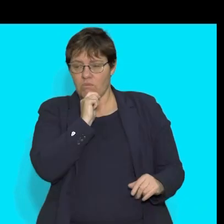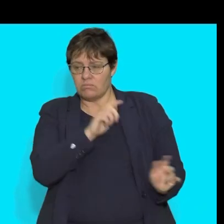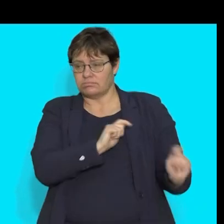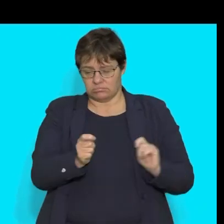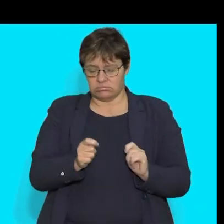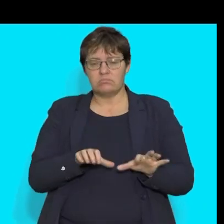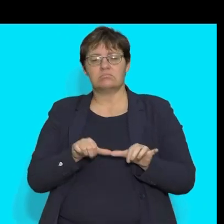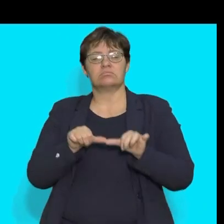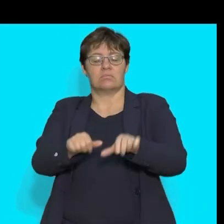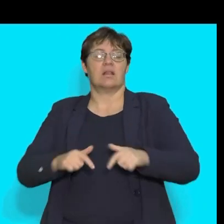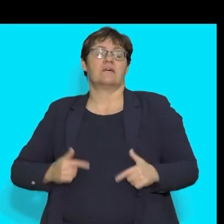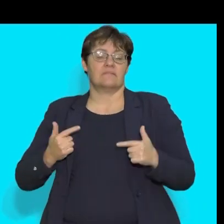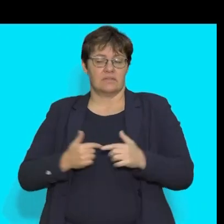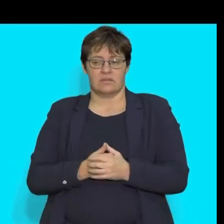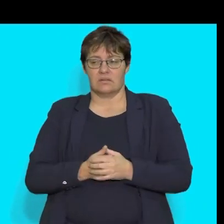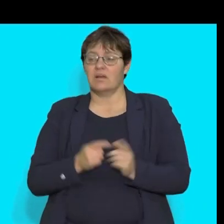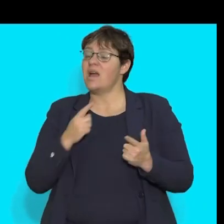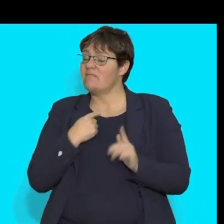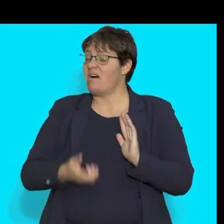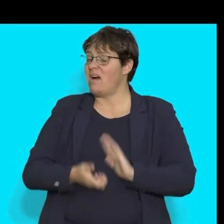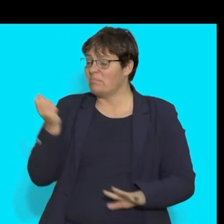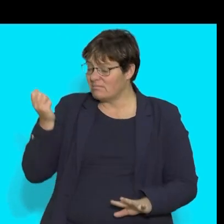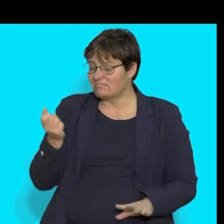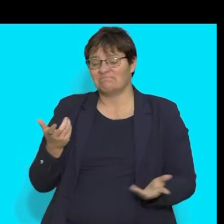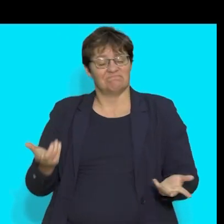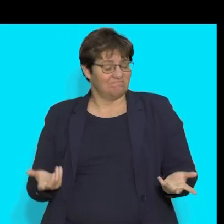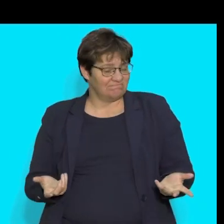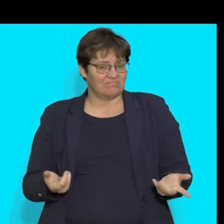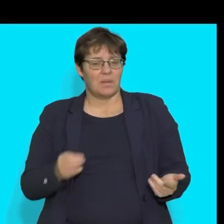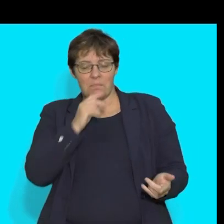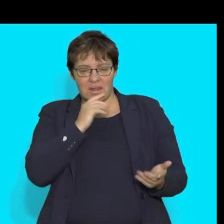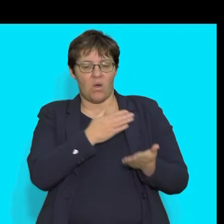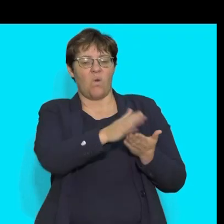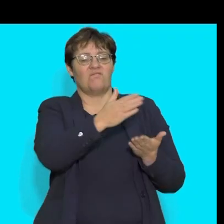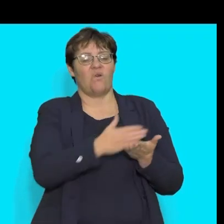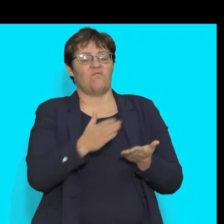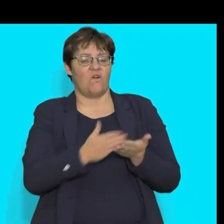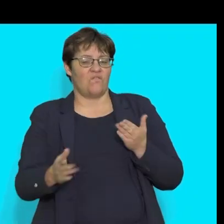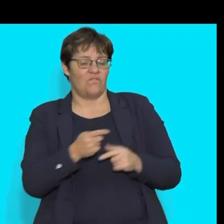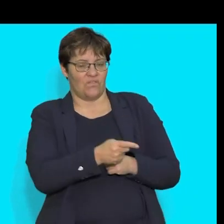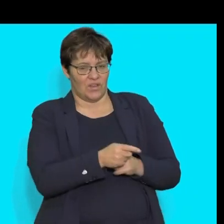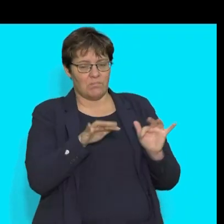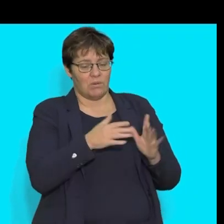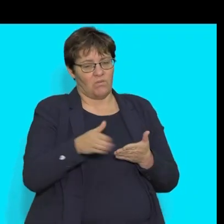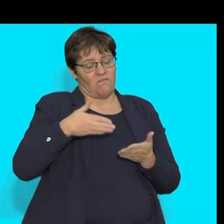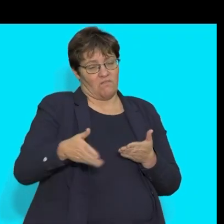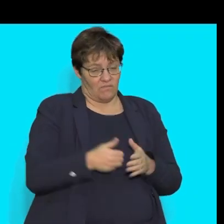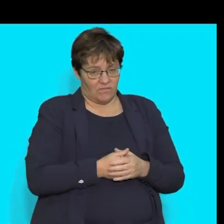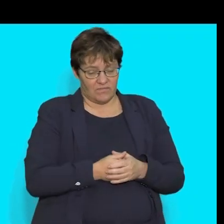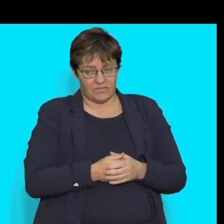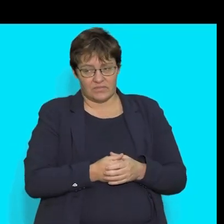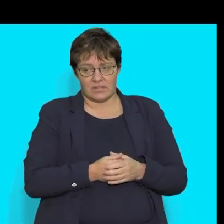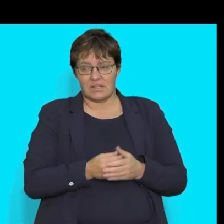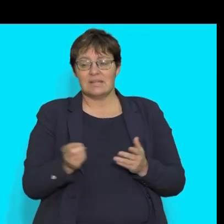mutation, they continue to survive. If it is harmful, you'll find that sometimes it eliminates those individuals from the population.